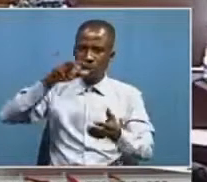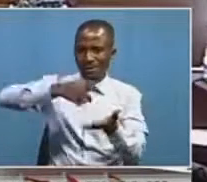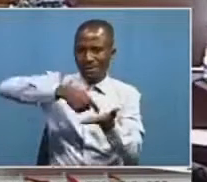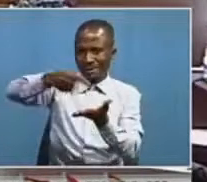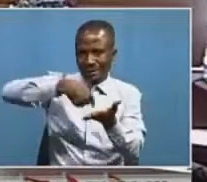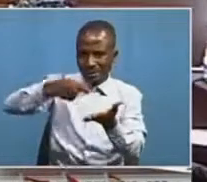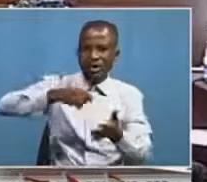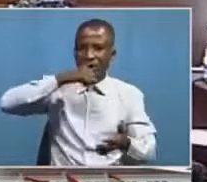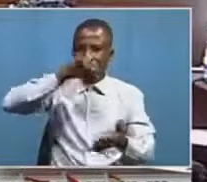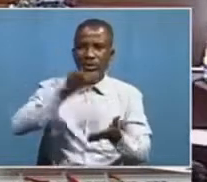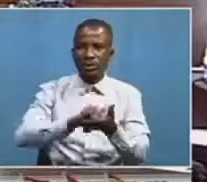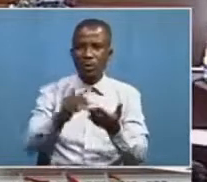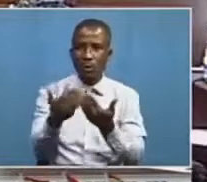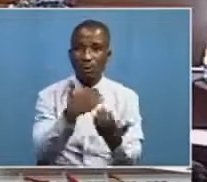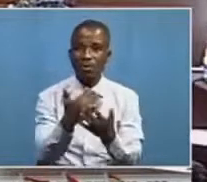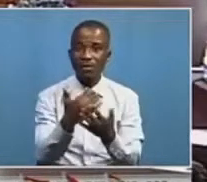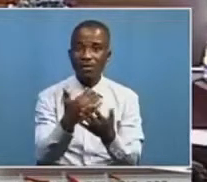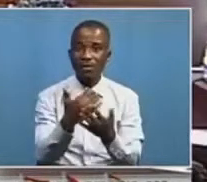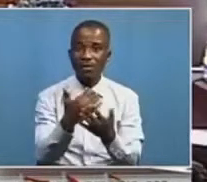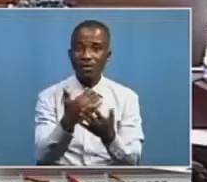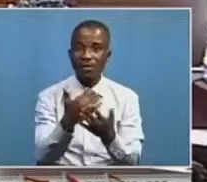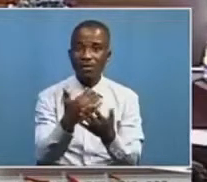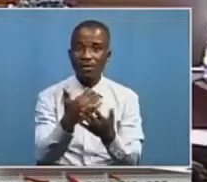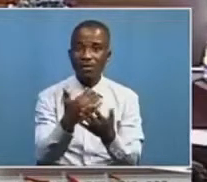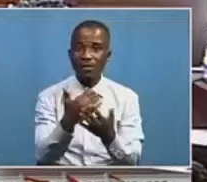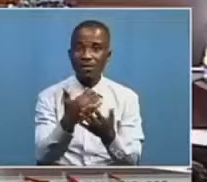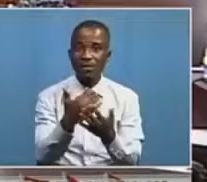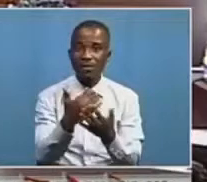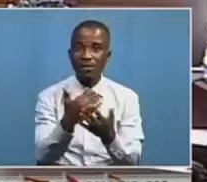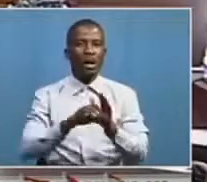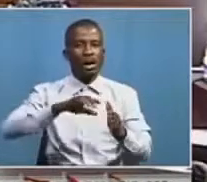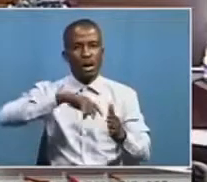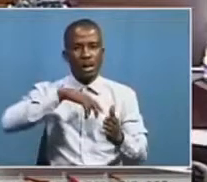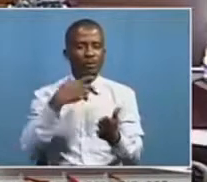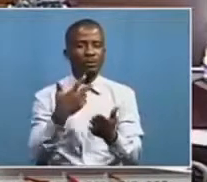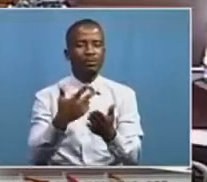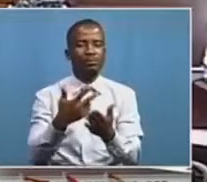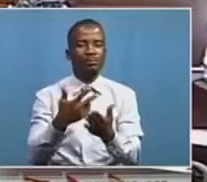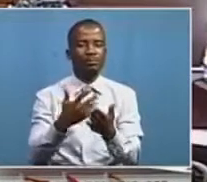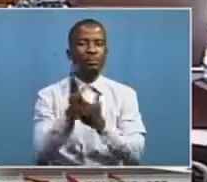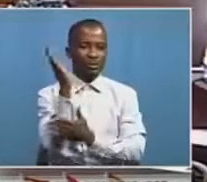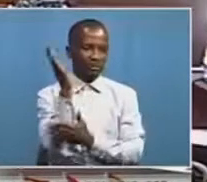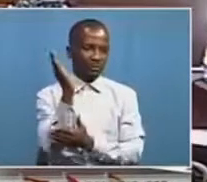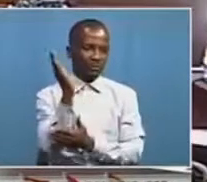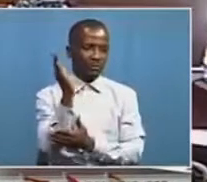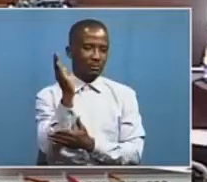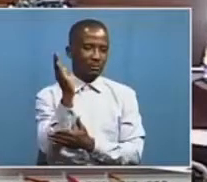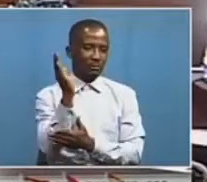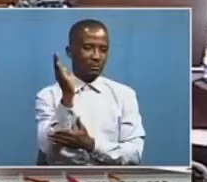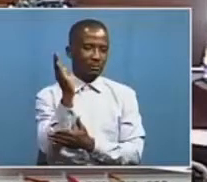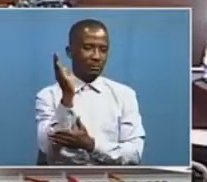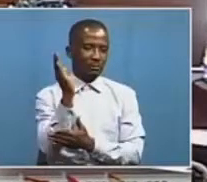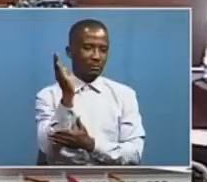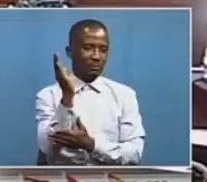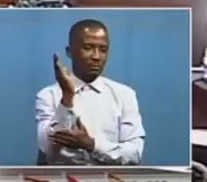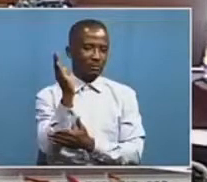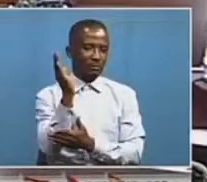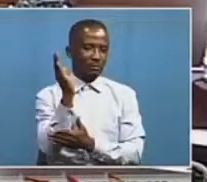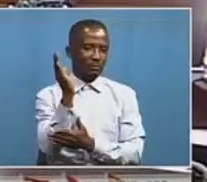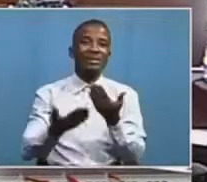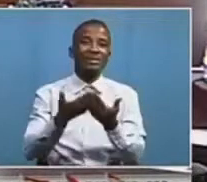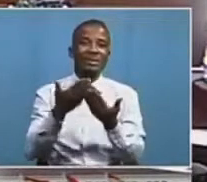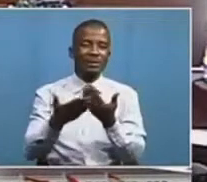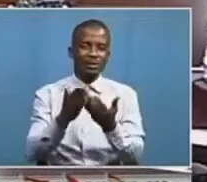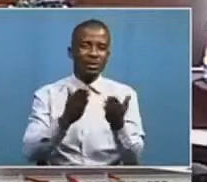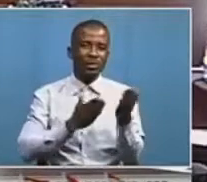the ideals in Article 86 are achieved, that we shall once and for all have simple, accurate,